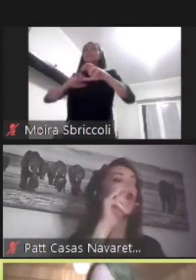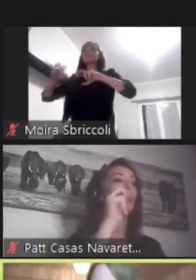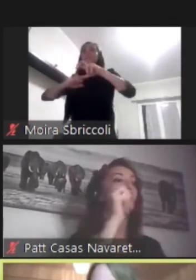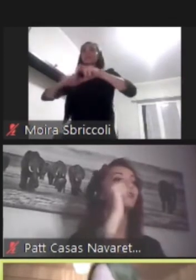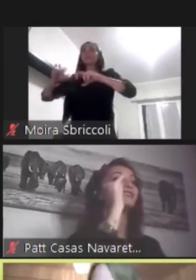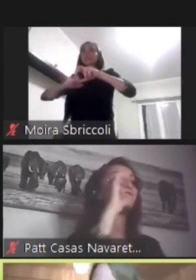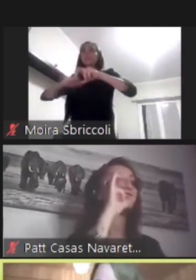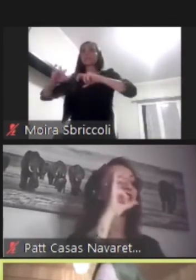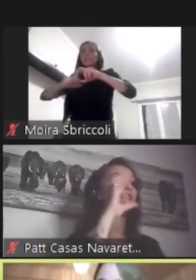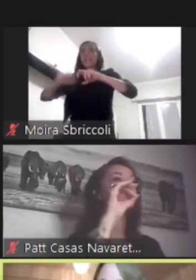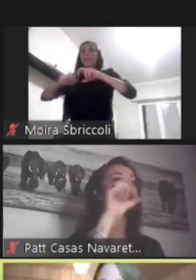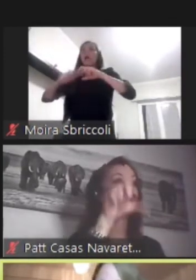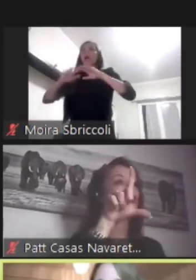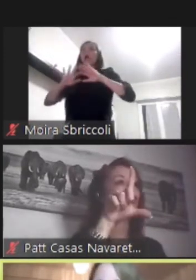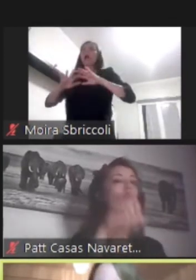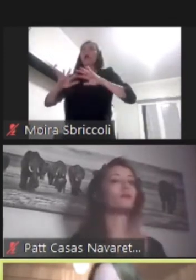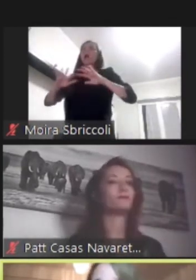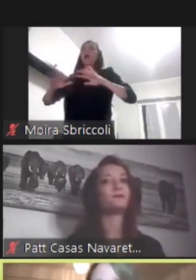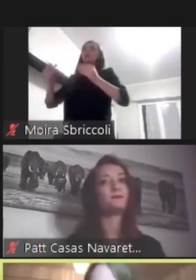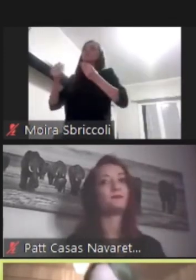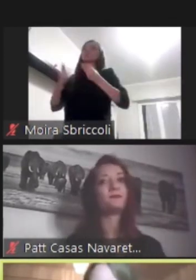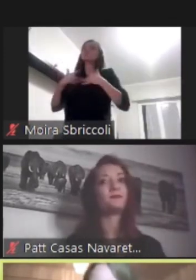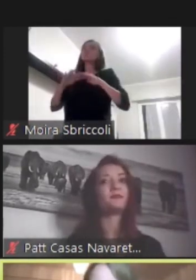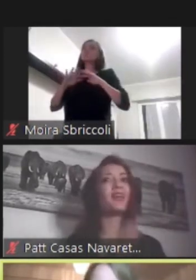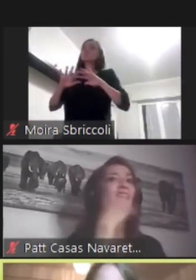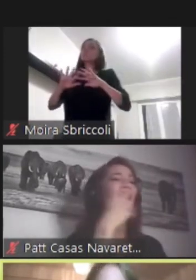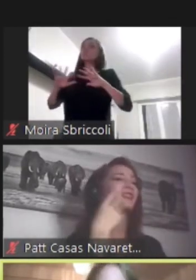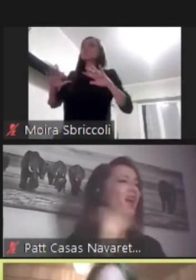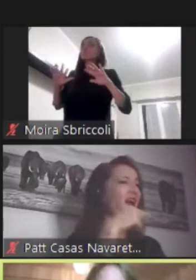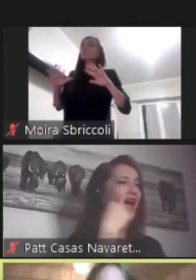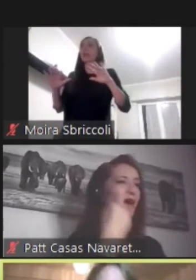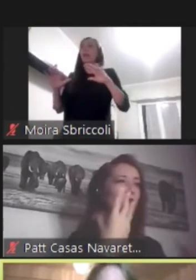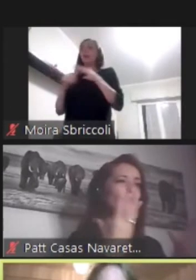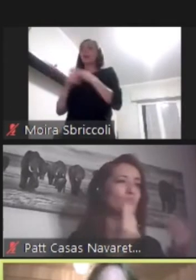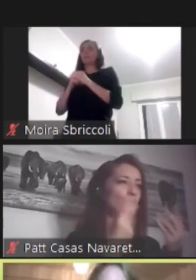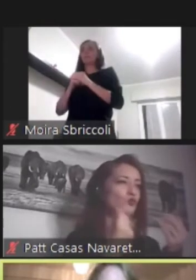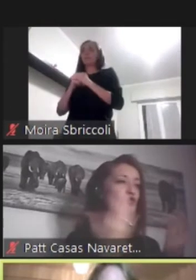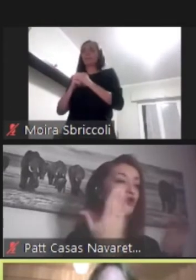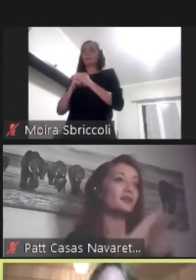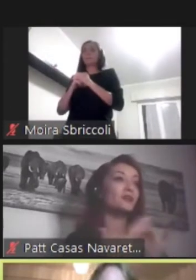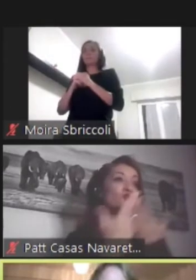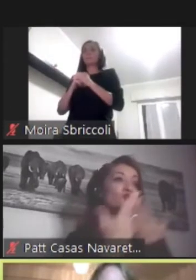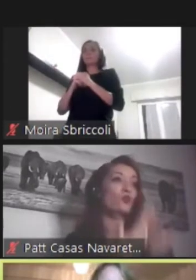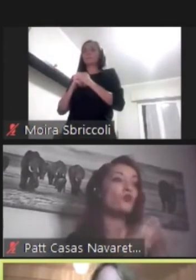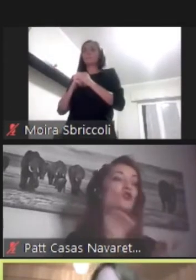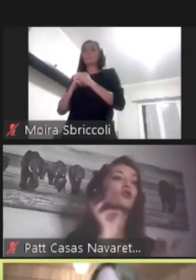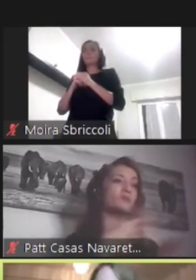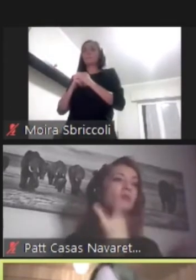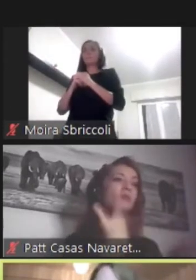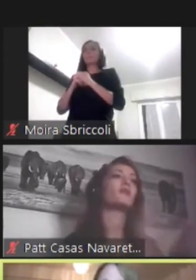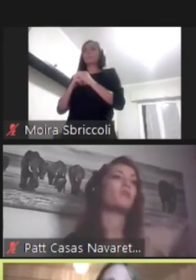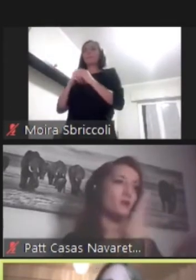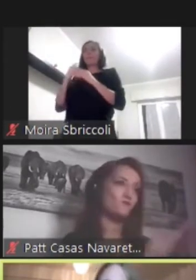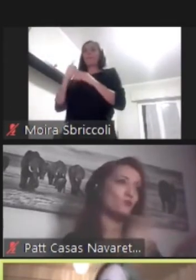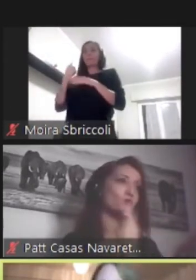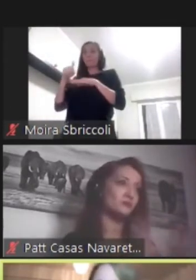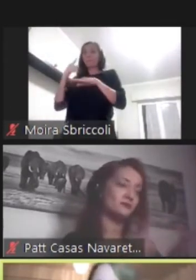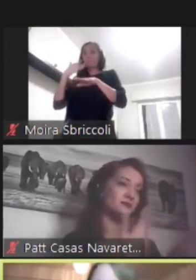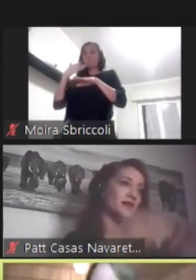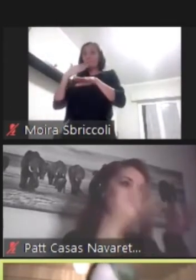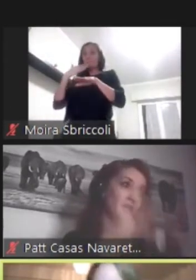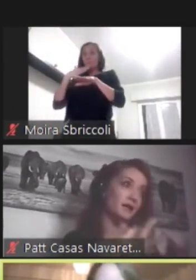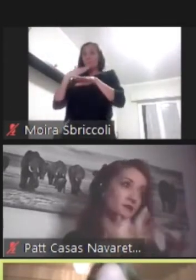ways that people use ashwagandha is actually as a stress reliever. okay? Because